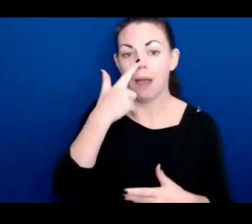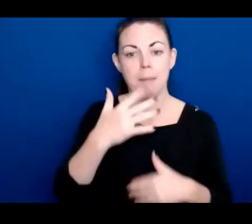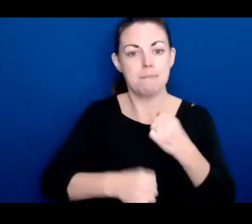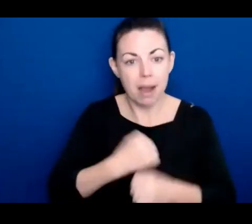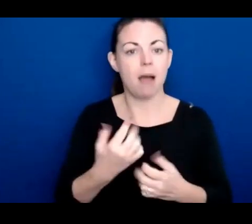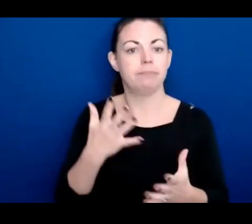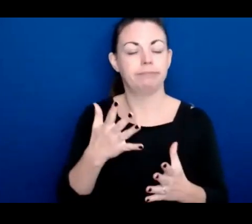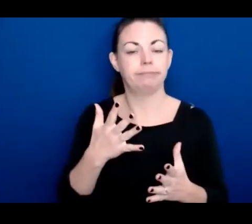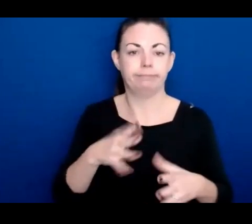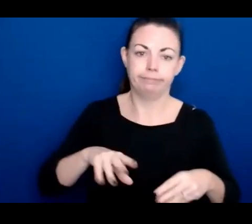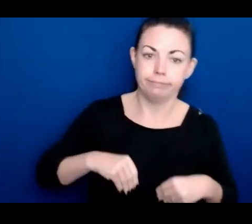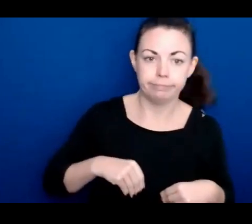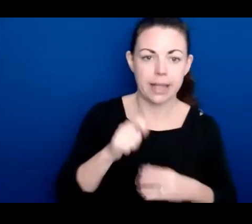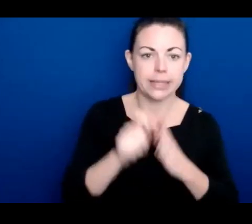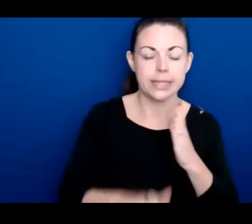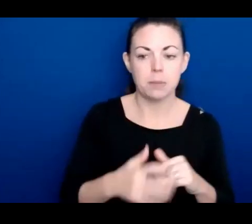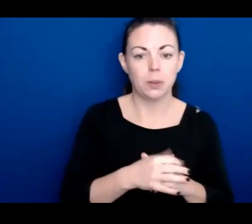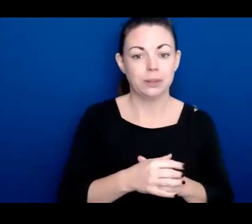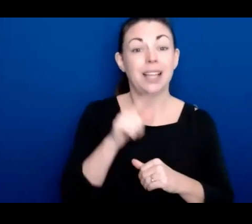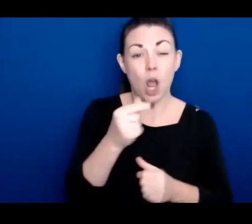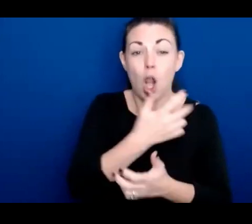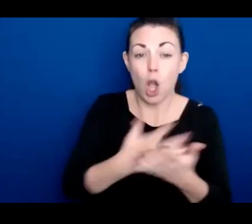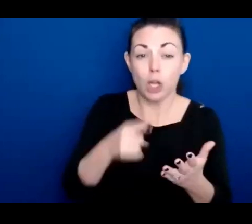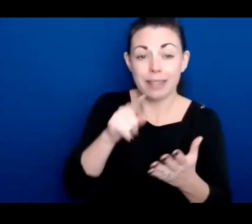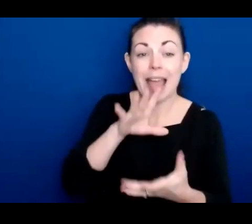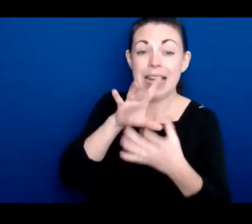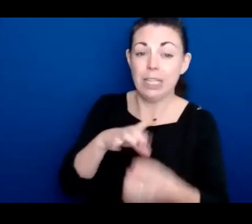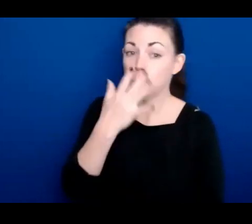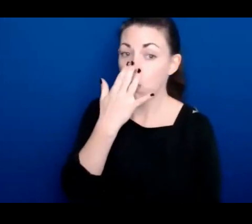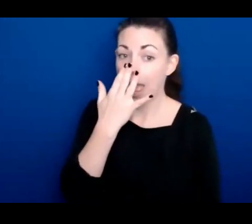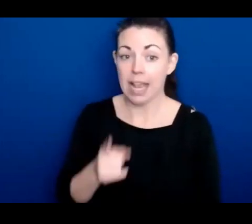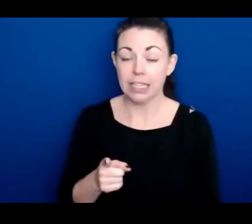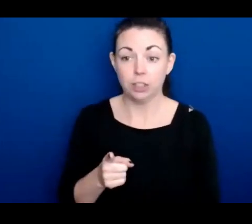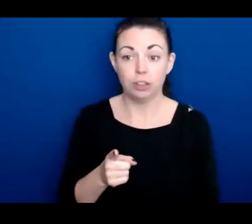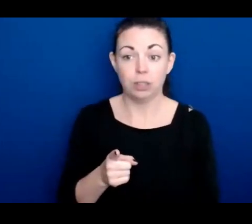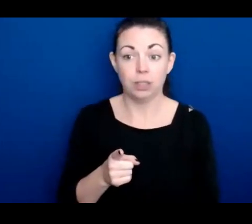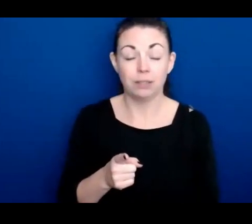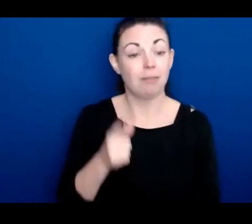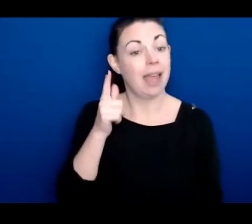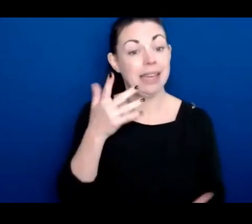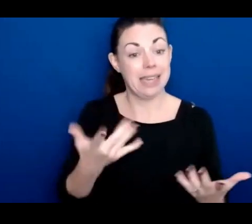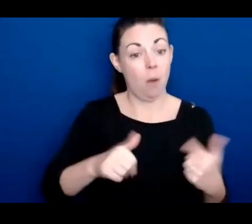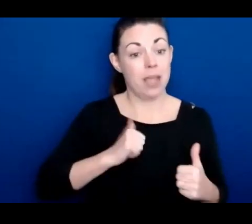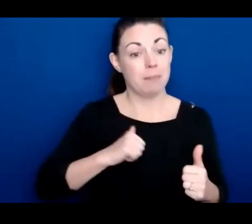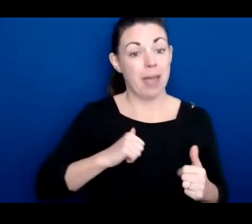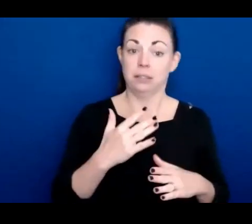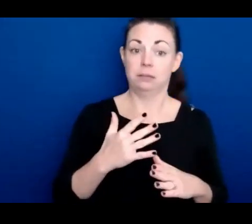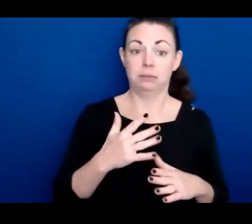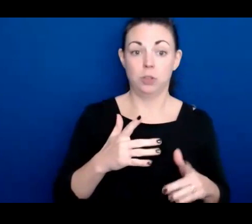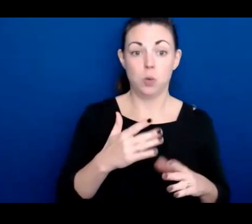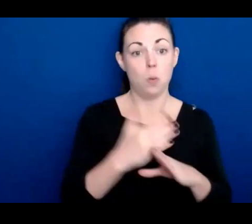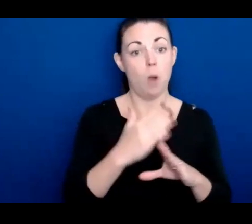a disability is down to age relation. So people are now being asked to work later in life. We're all being asked